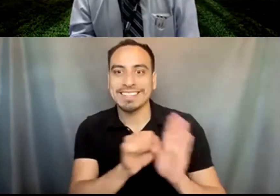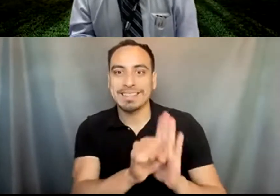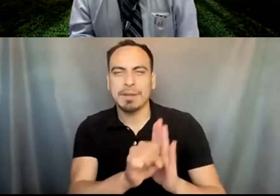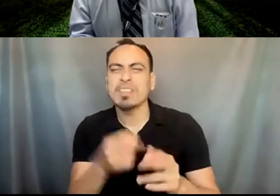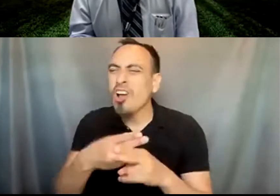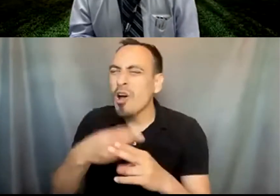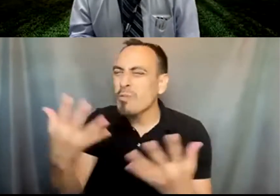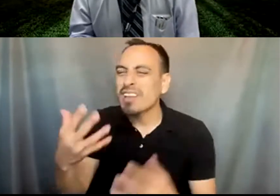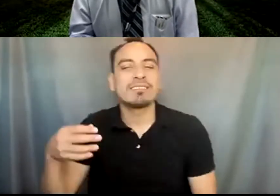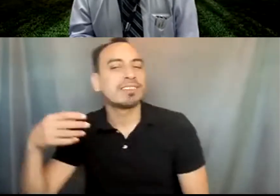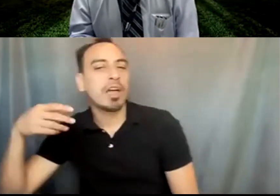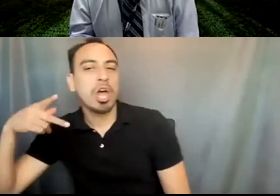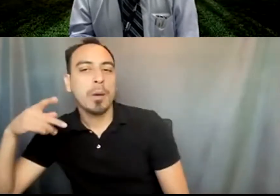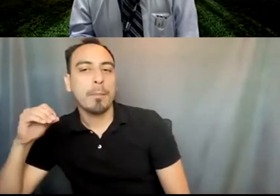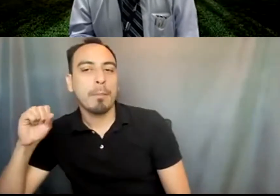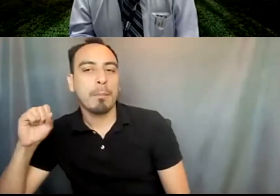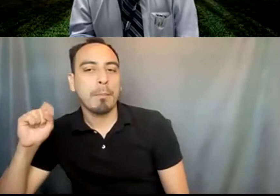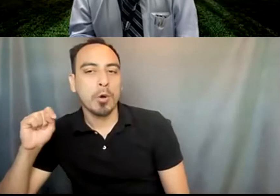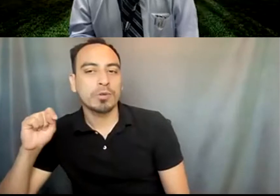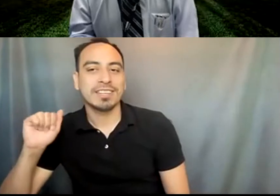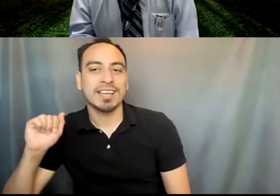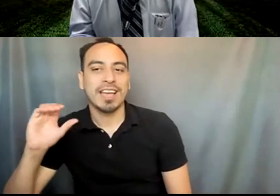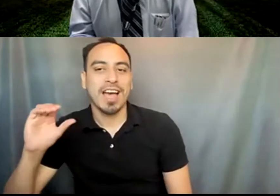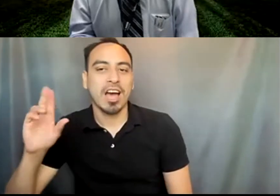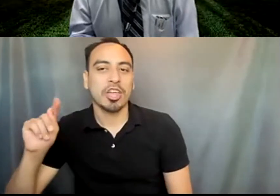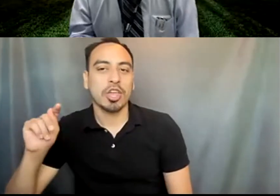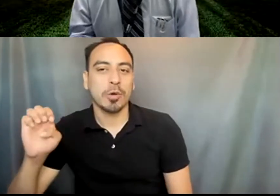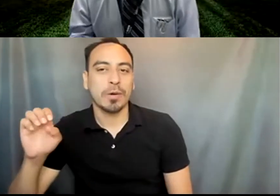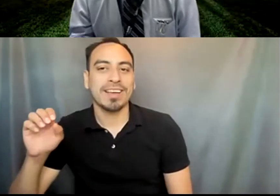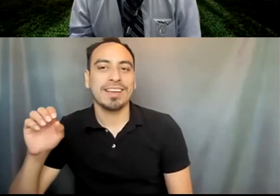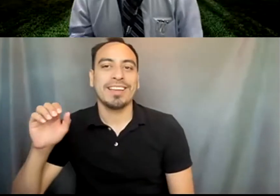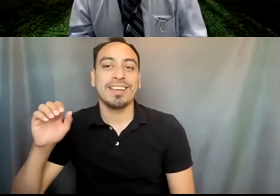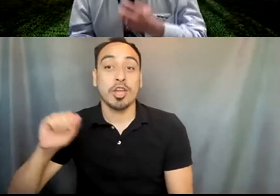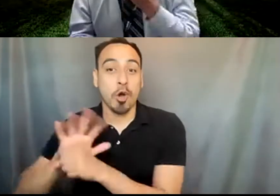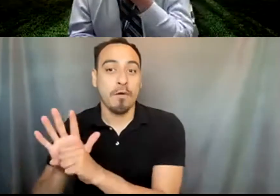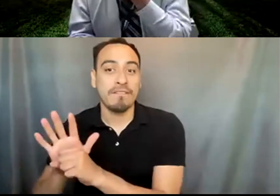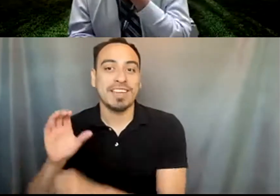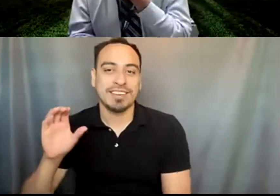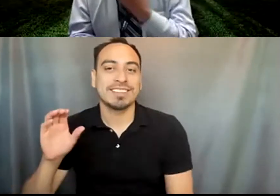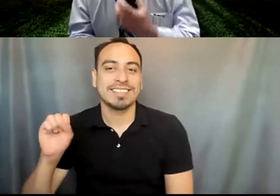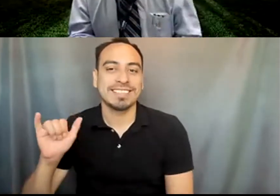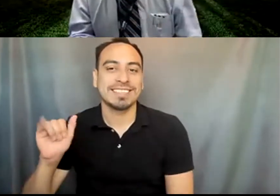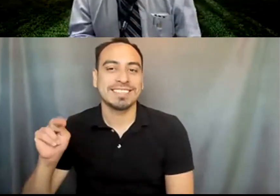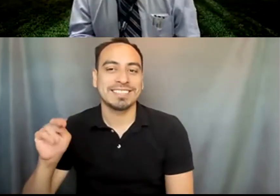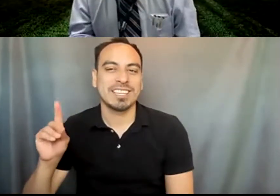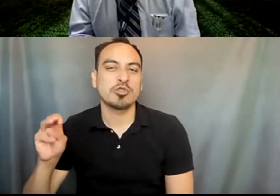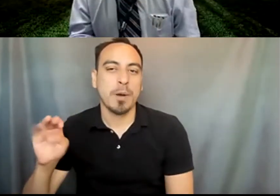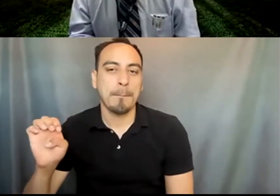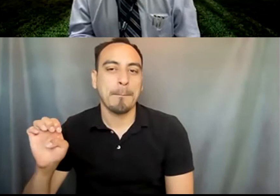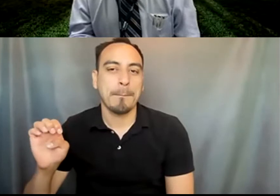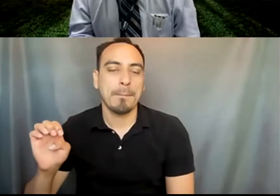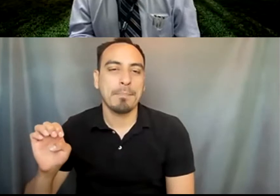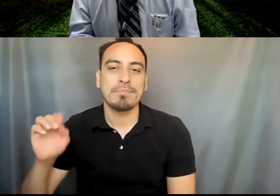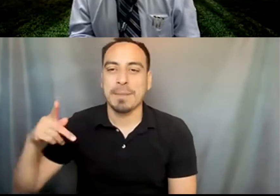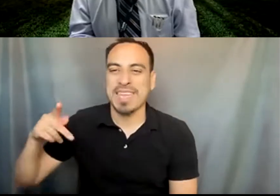Post-acute coronavirus syndrome, PACS. Right. Yeah. There are a lot of people